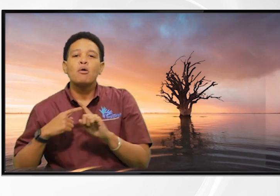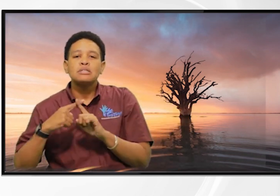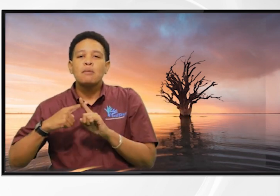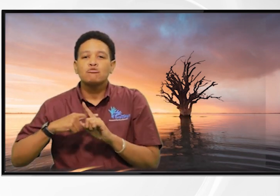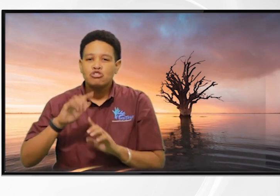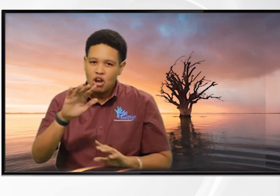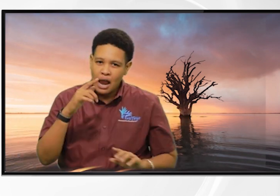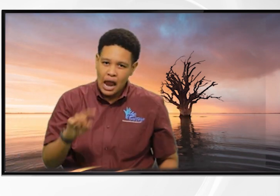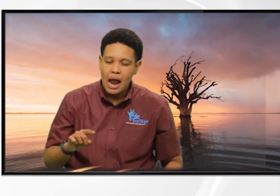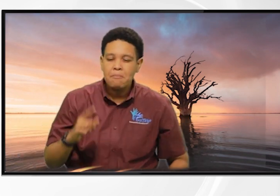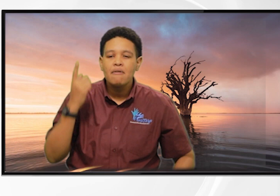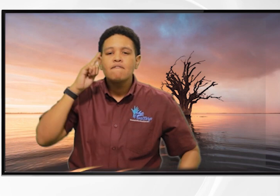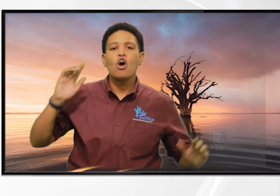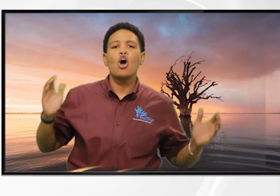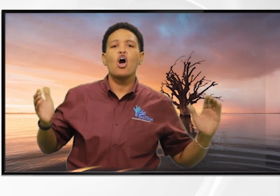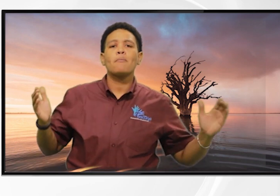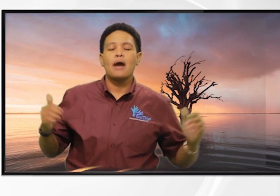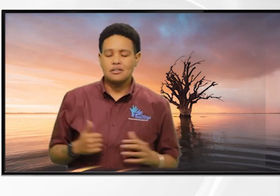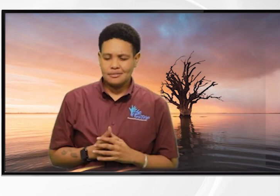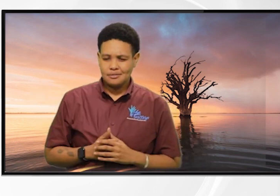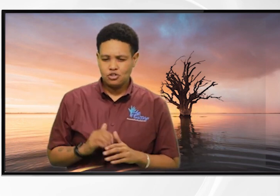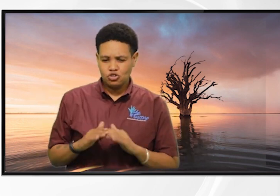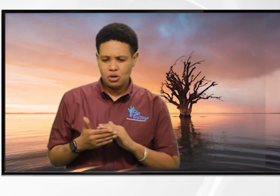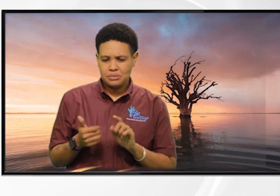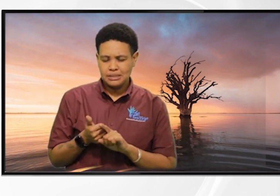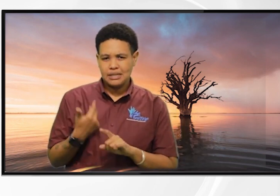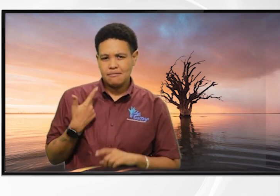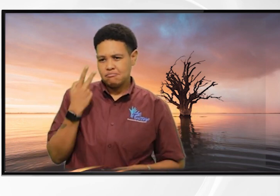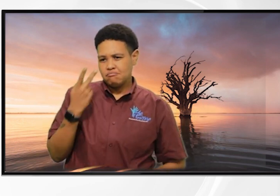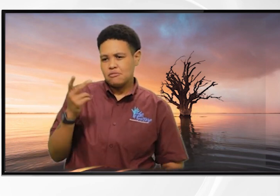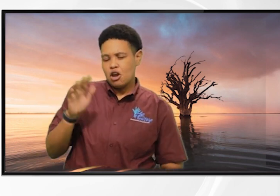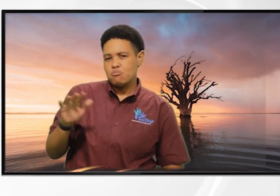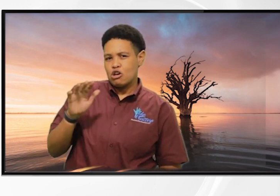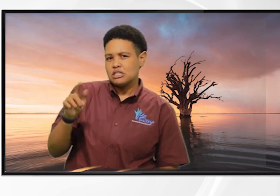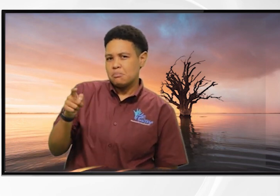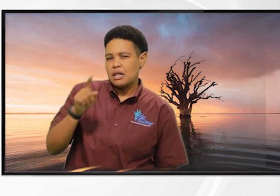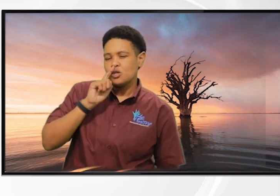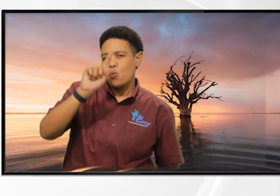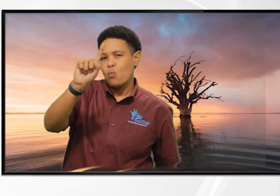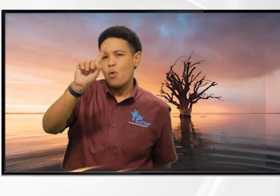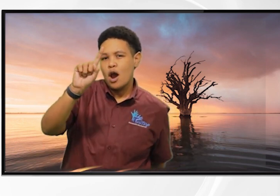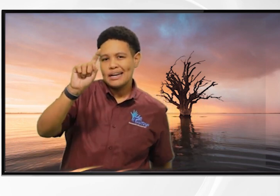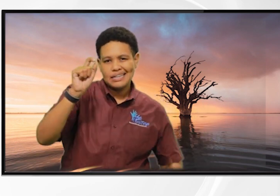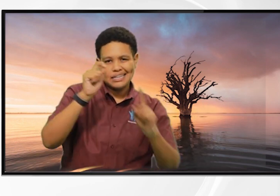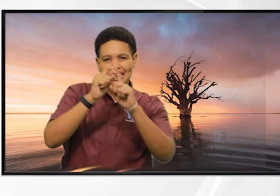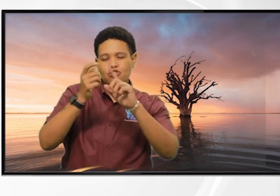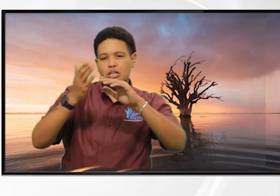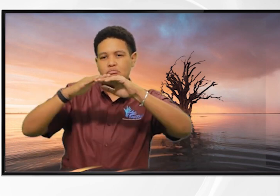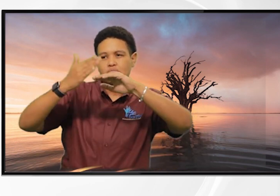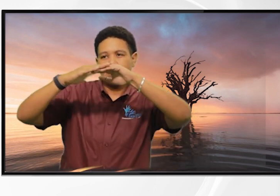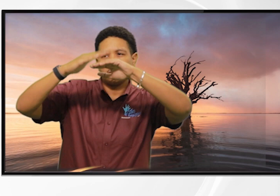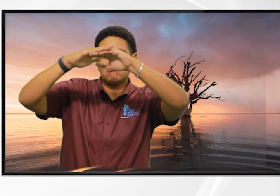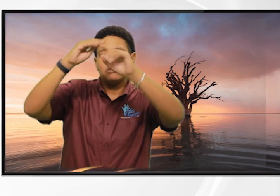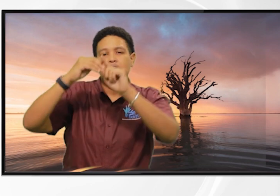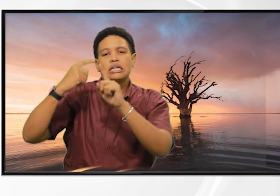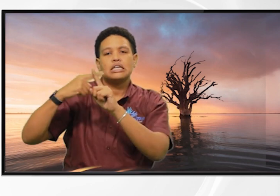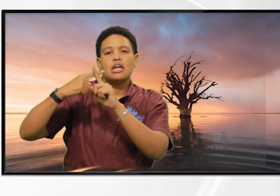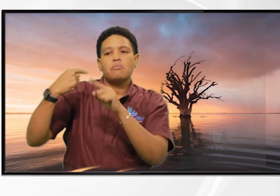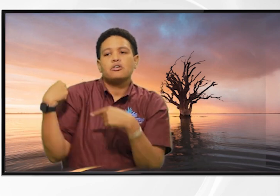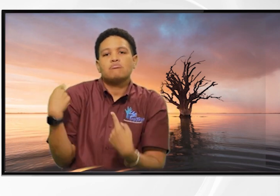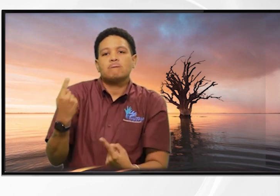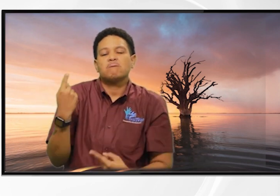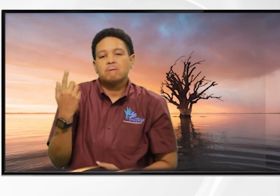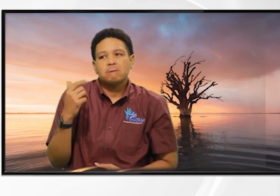temperatures. For comparison, Jamaica has seen an approximately 1 degree rise in temperature over the